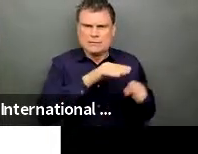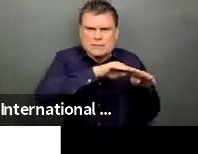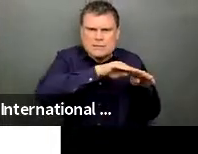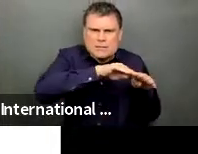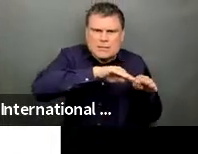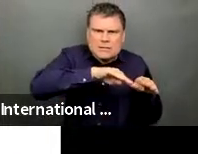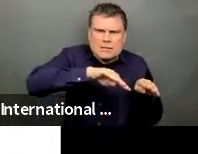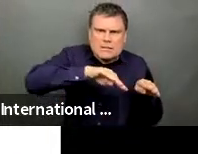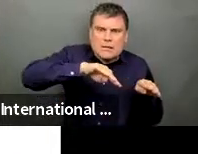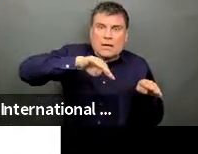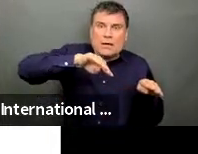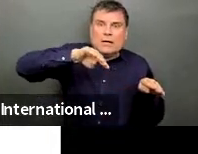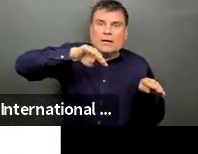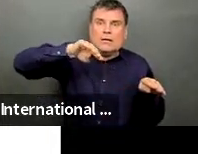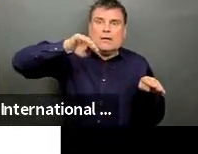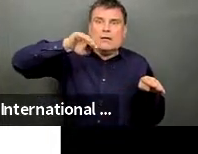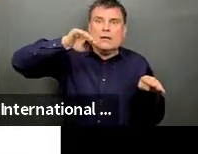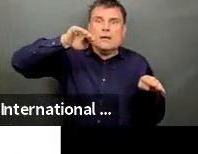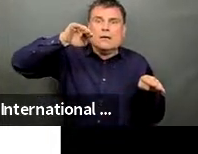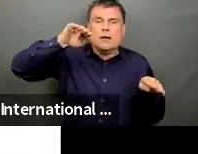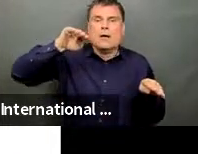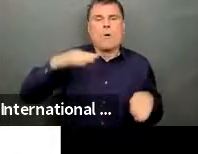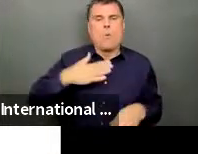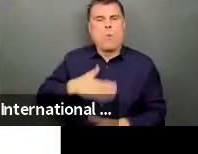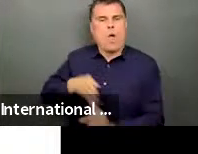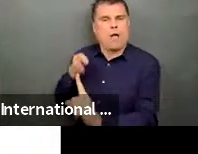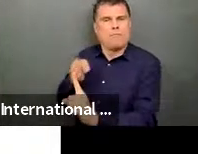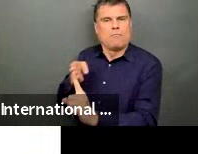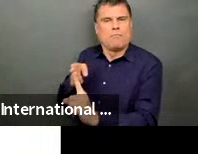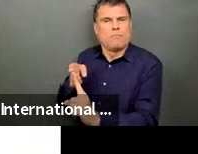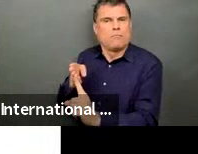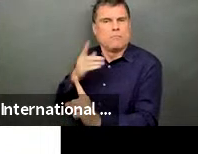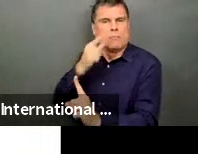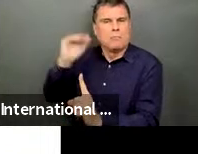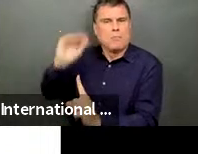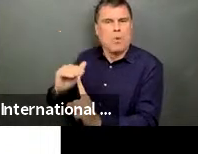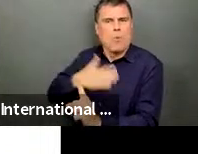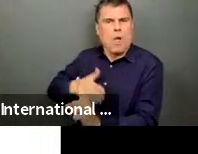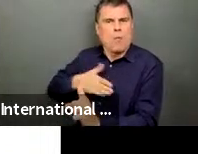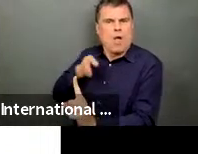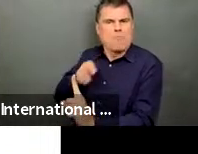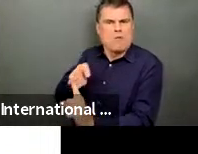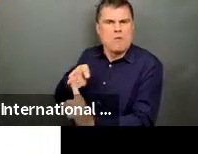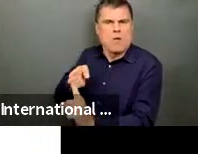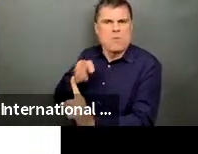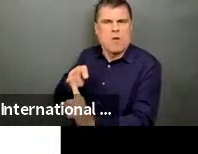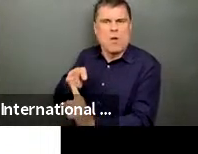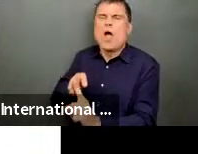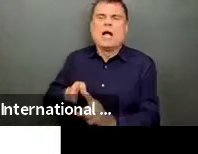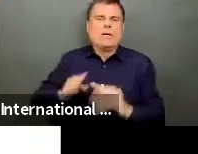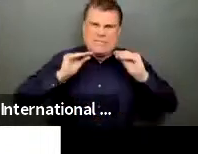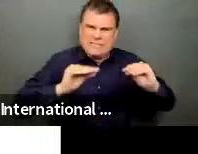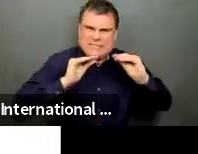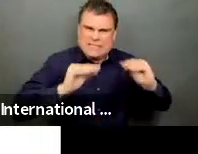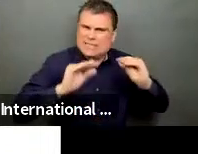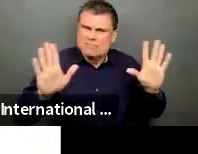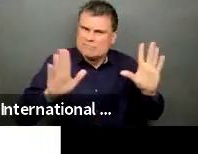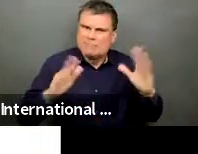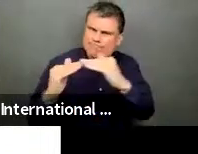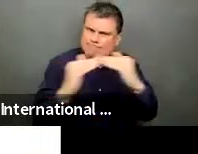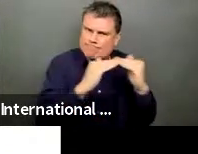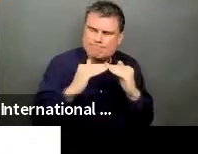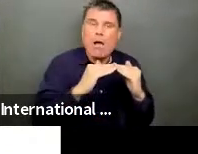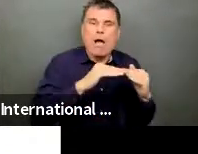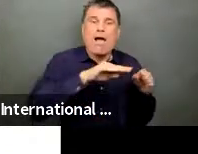a high level of SRB, the number came steadily down. In the empirical data, the SRB peaked